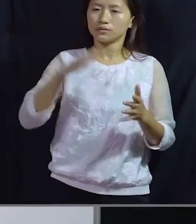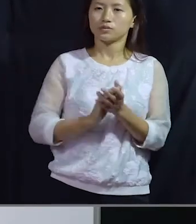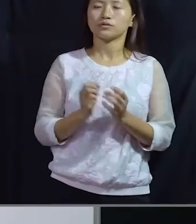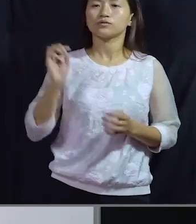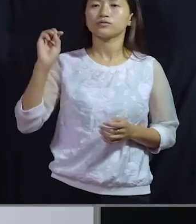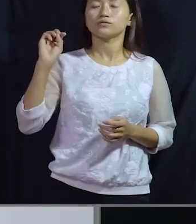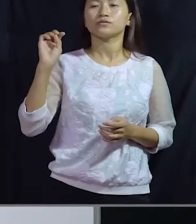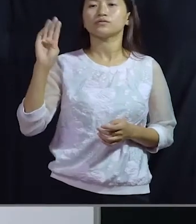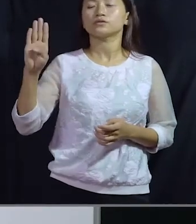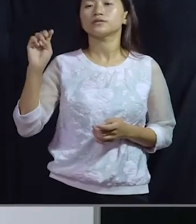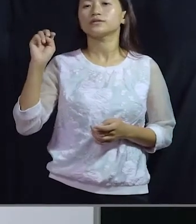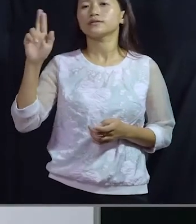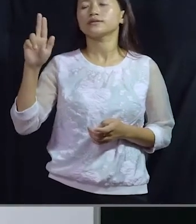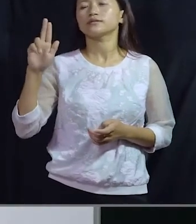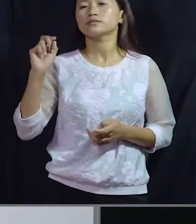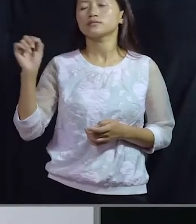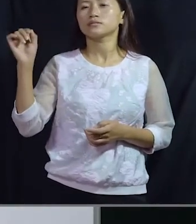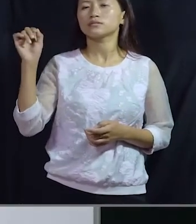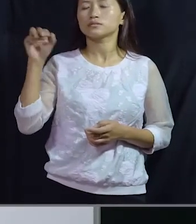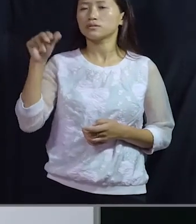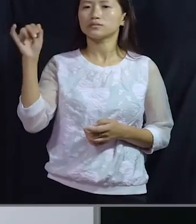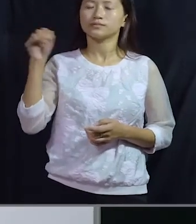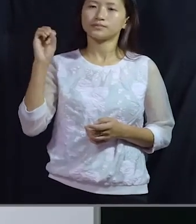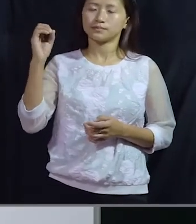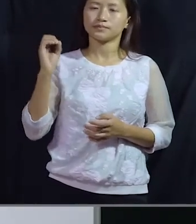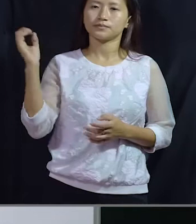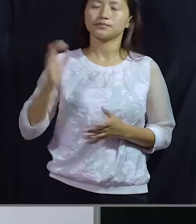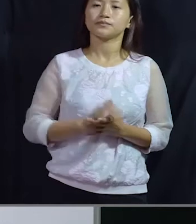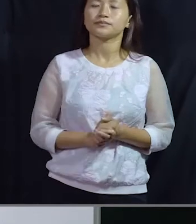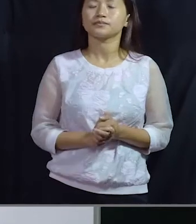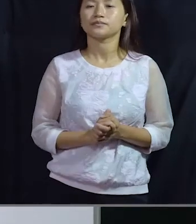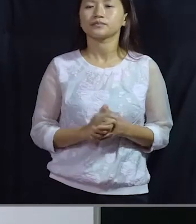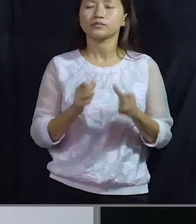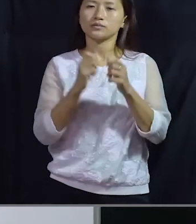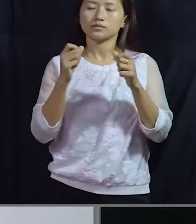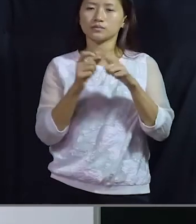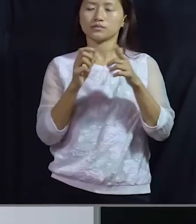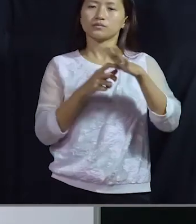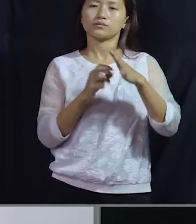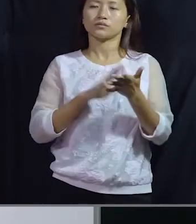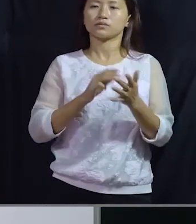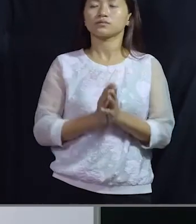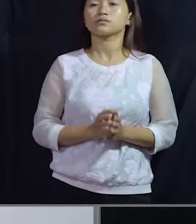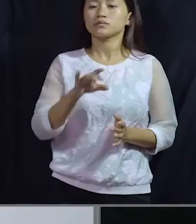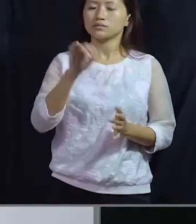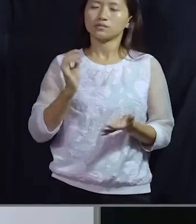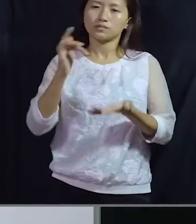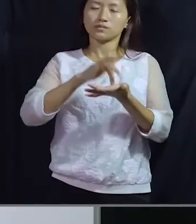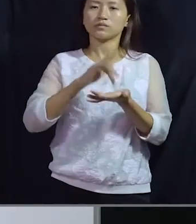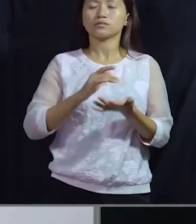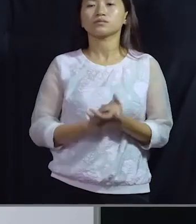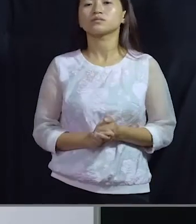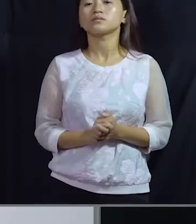This is how the accounts are to be prepared when the admissions takes place. So the financial position